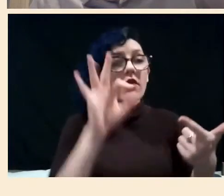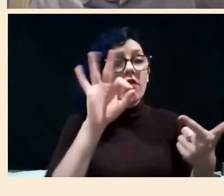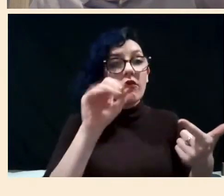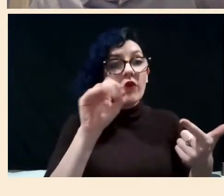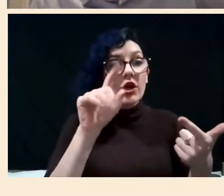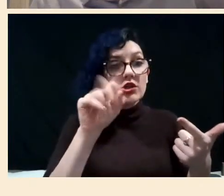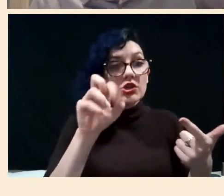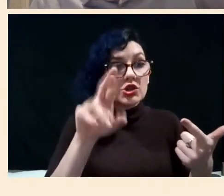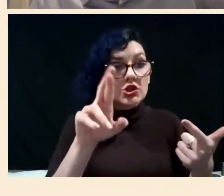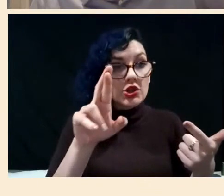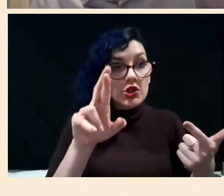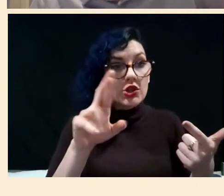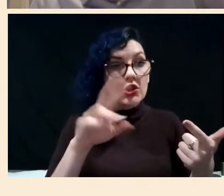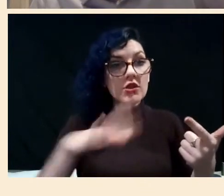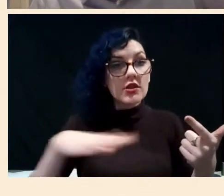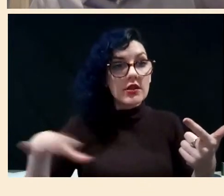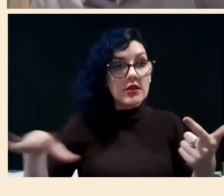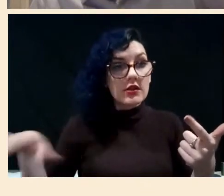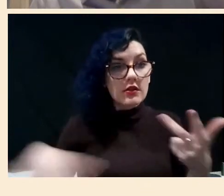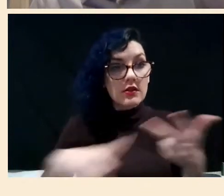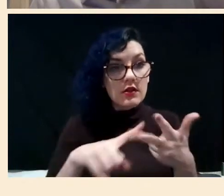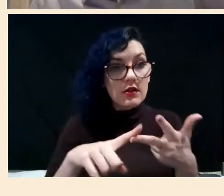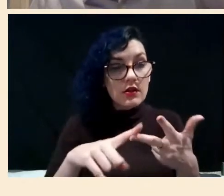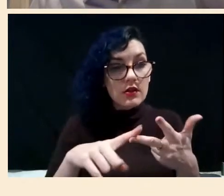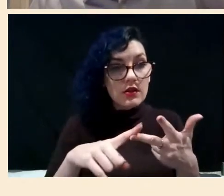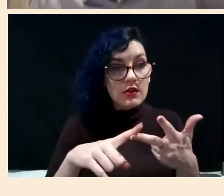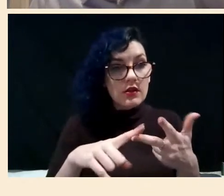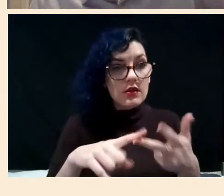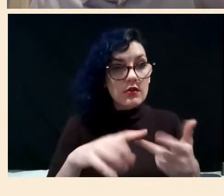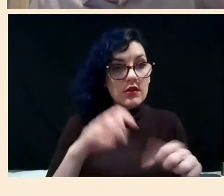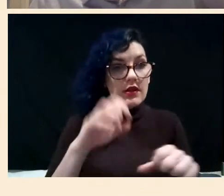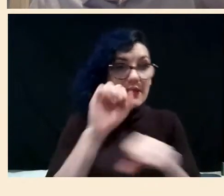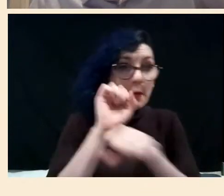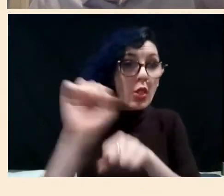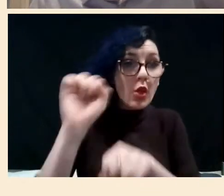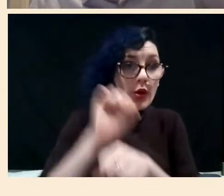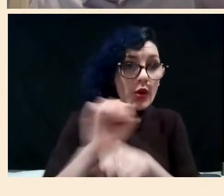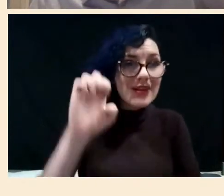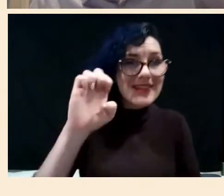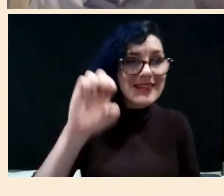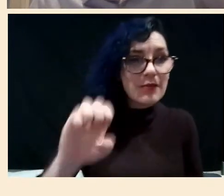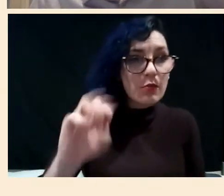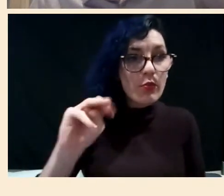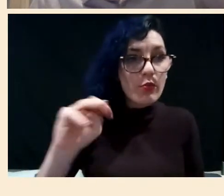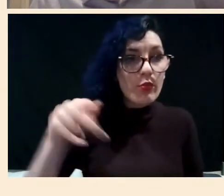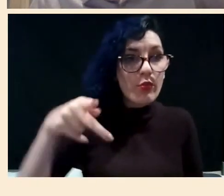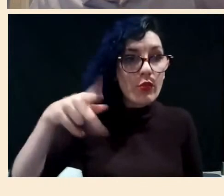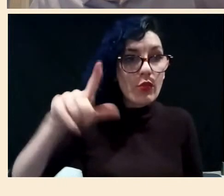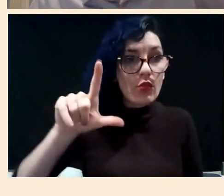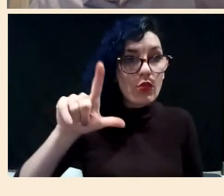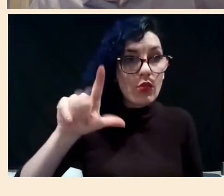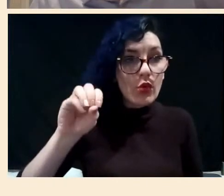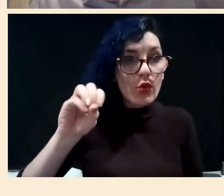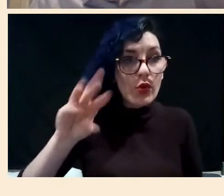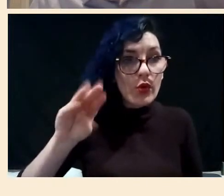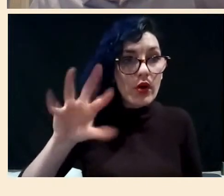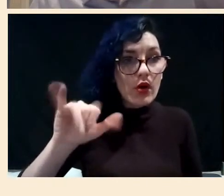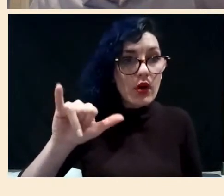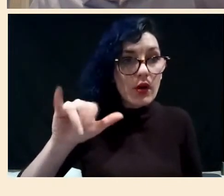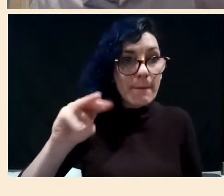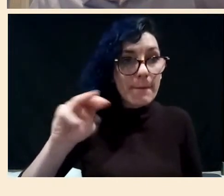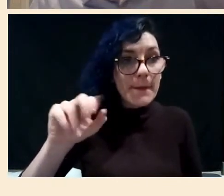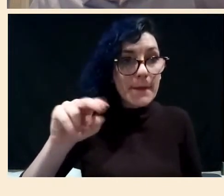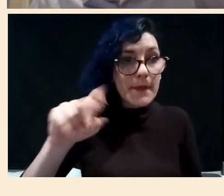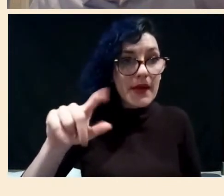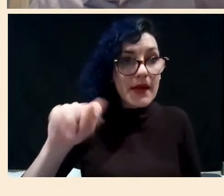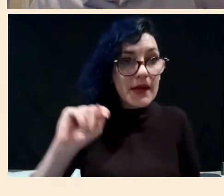employment department that was been pointed out a couple times that they were gonna be in trouble if we faced a downturn, and they had a surge